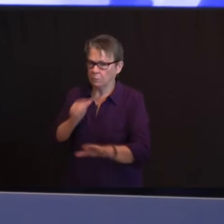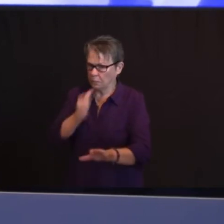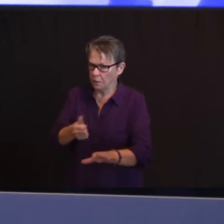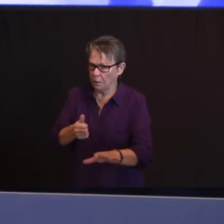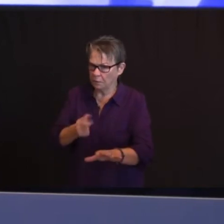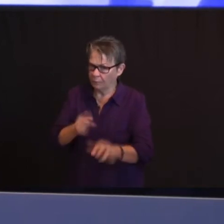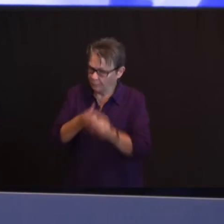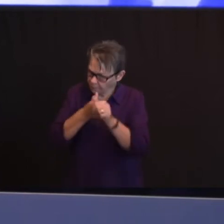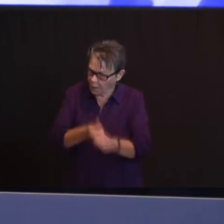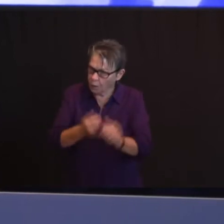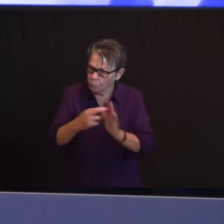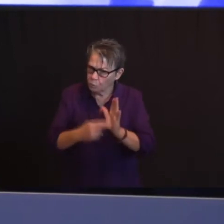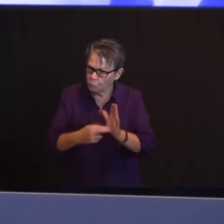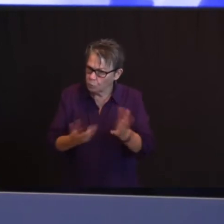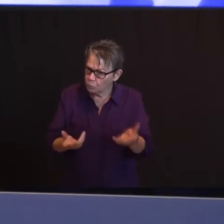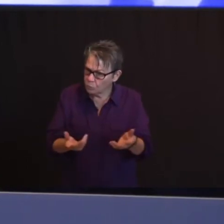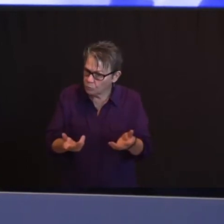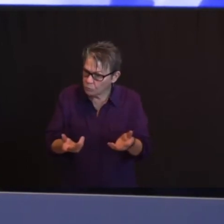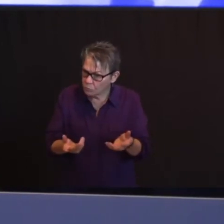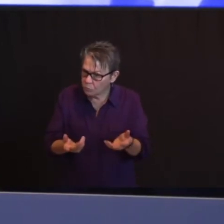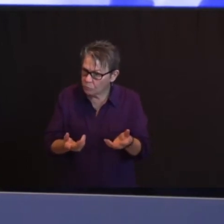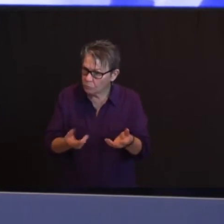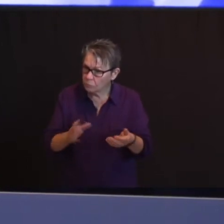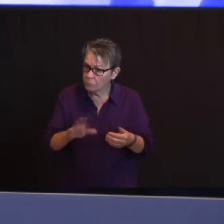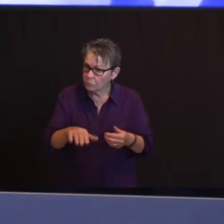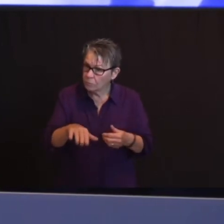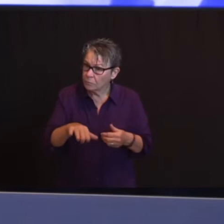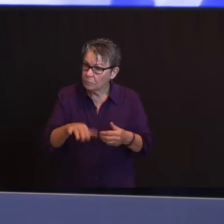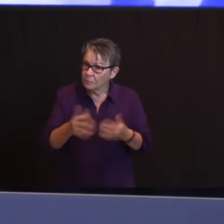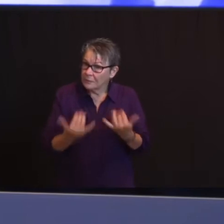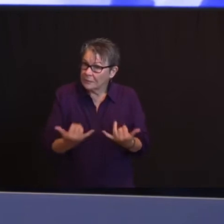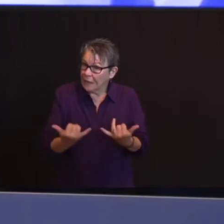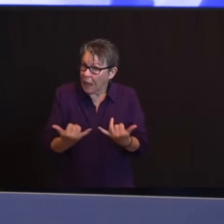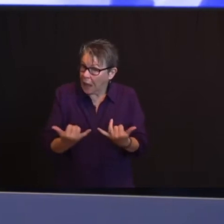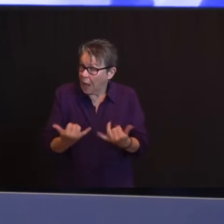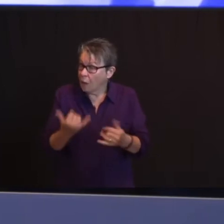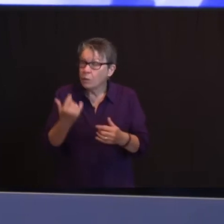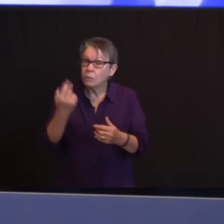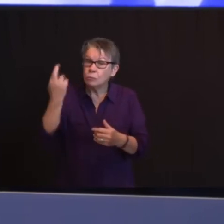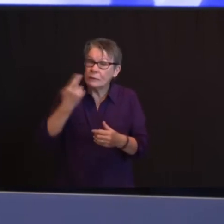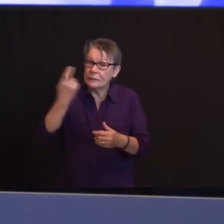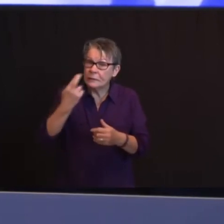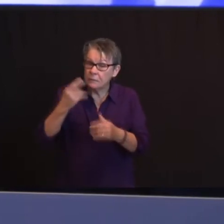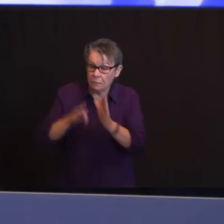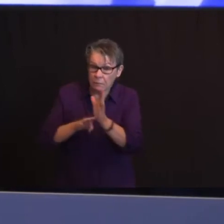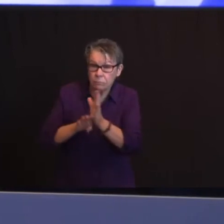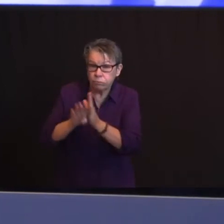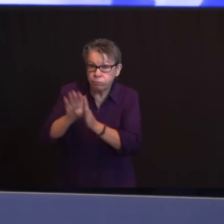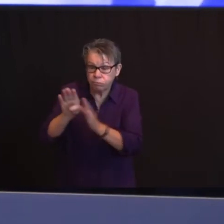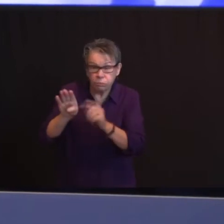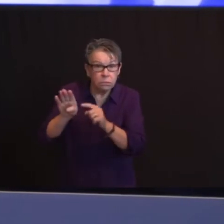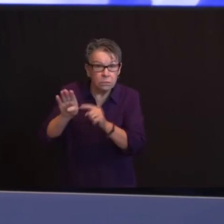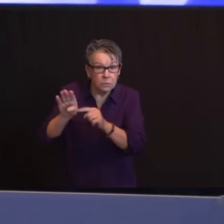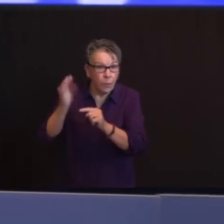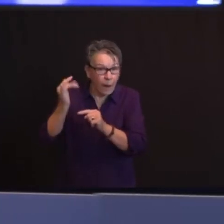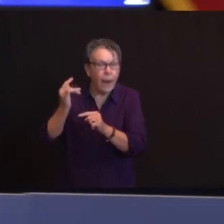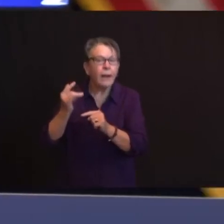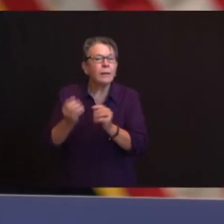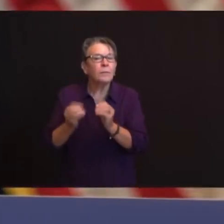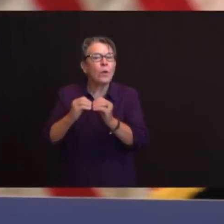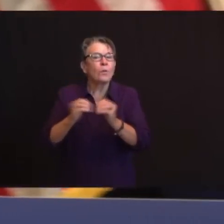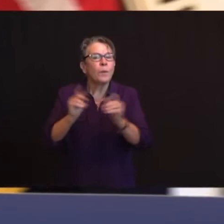your front door. So that's really tough. But if you do personal responsibility, I think we can do it. Listen, and we've